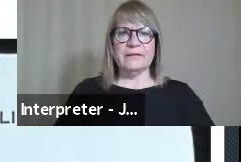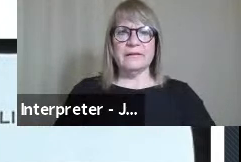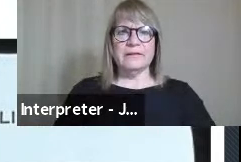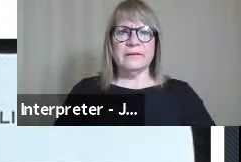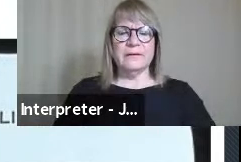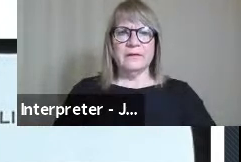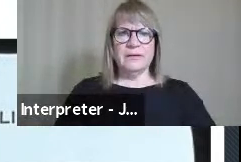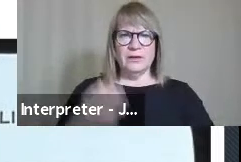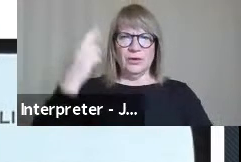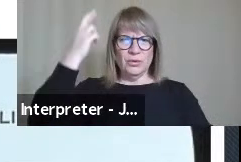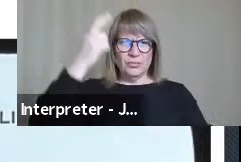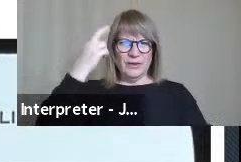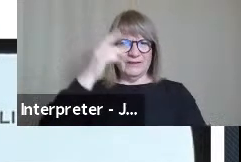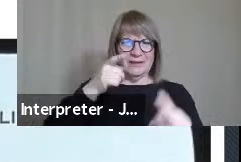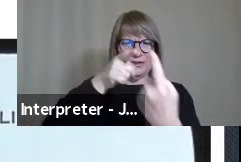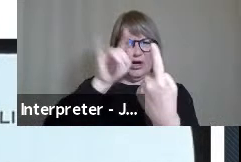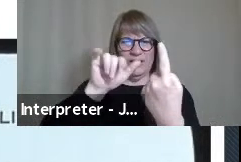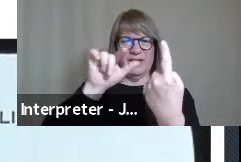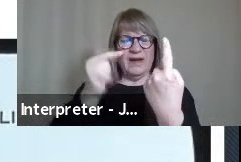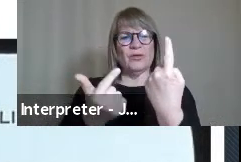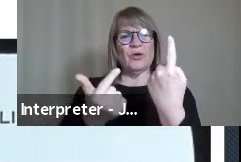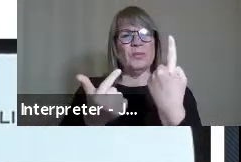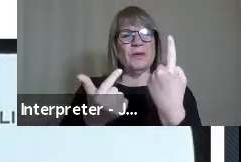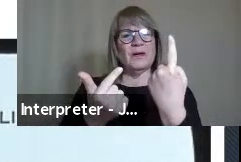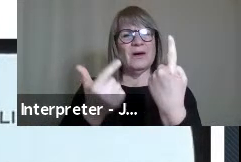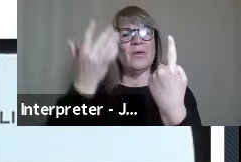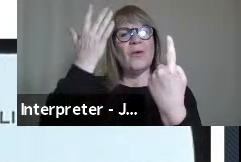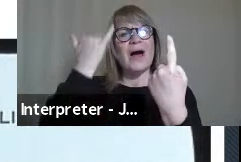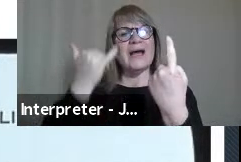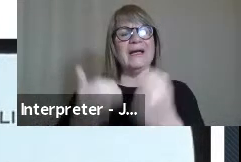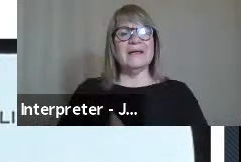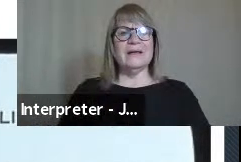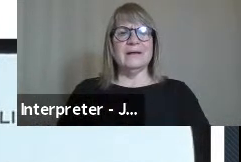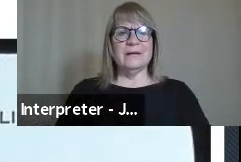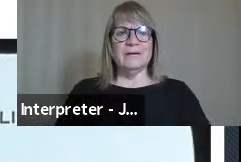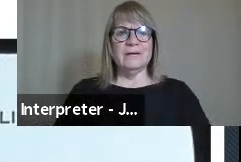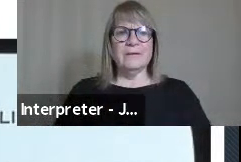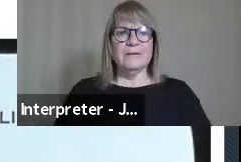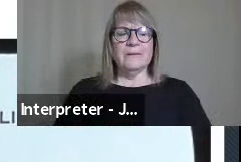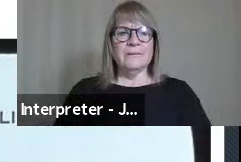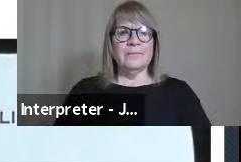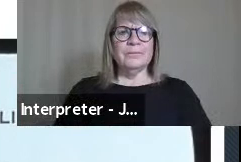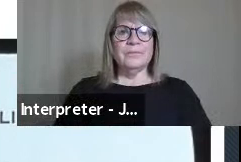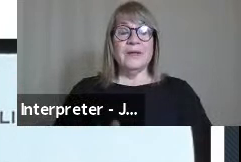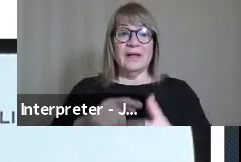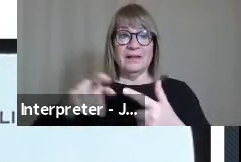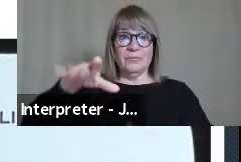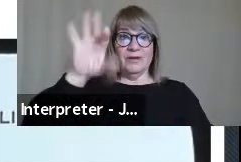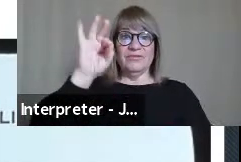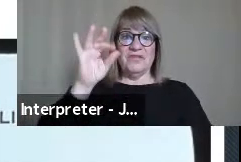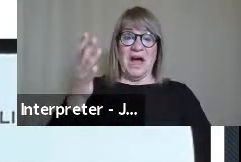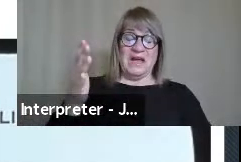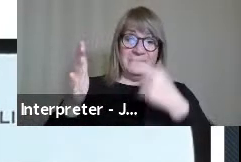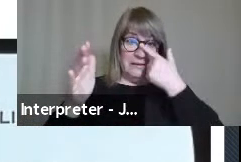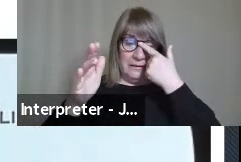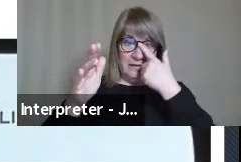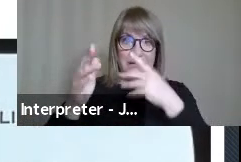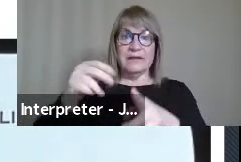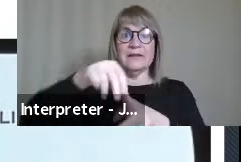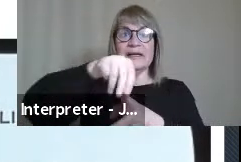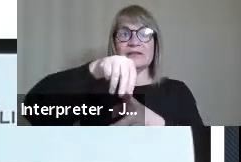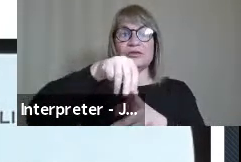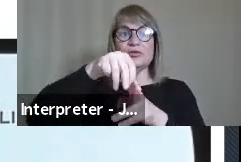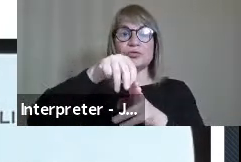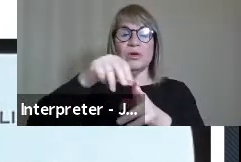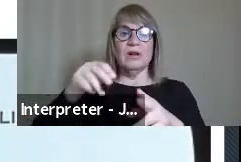we also keep a keen eye toward the ways that seemingly neutral categories such as categories that are listed